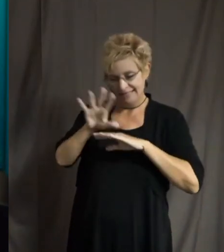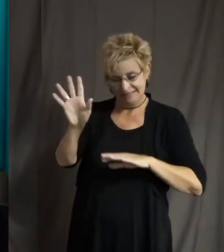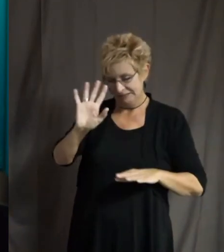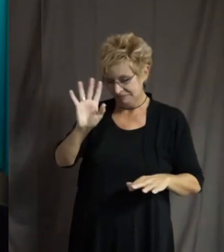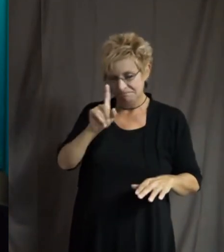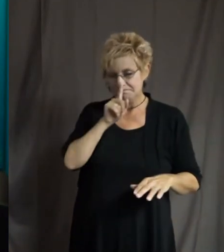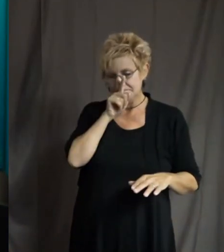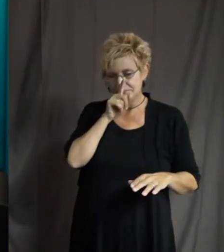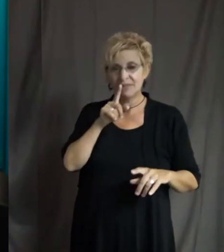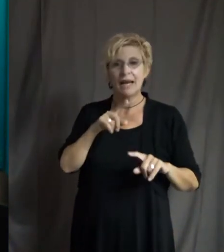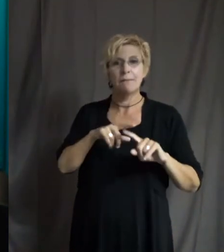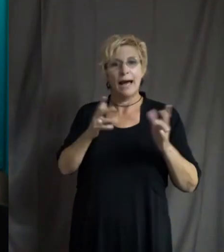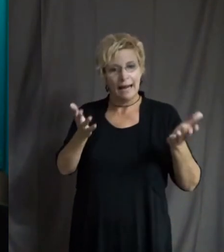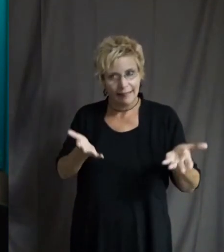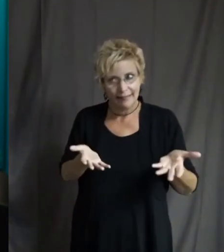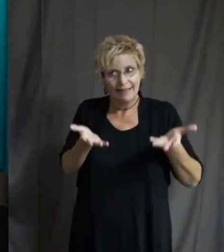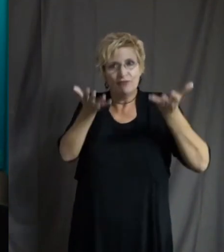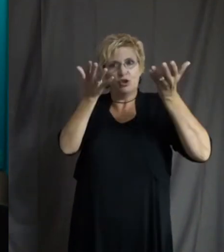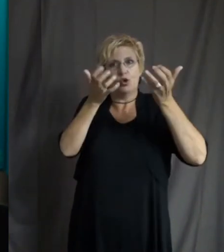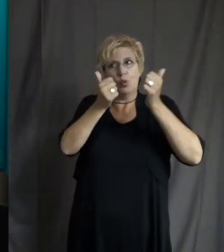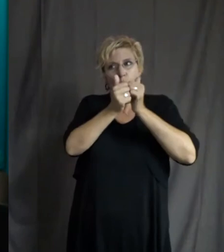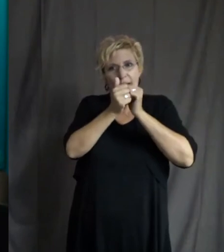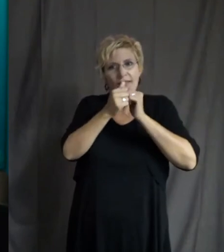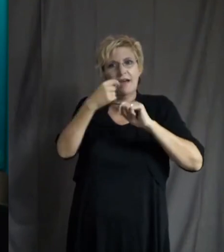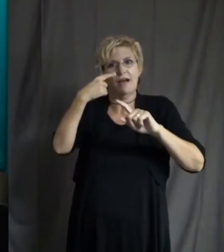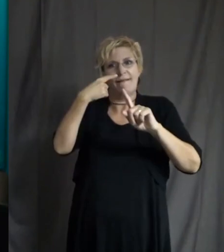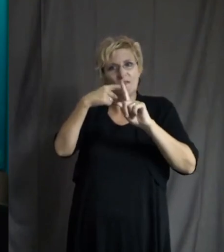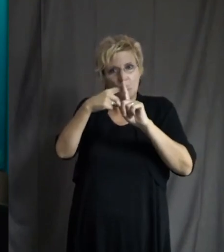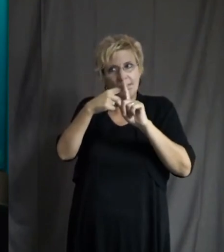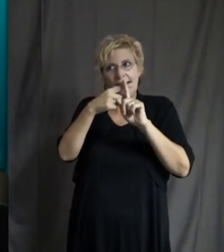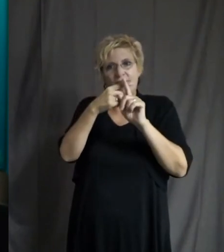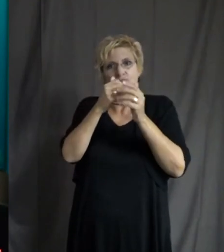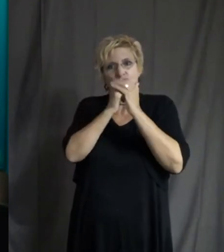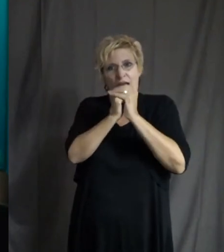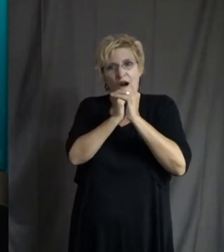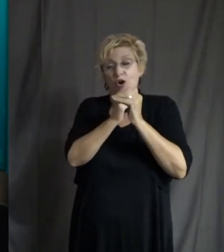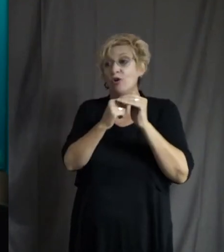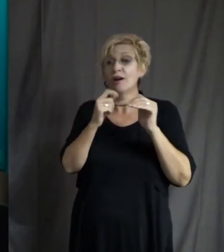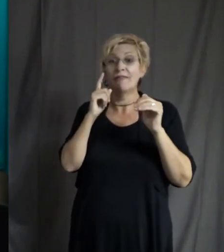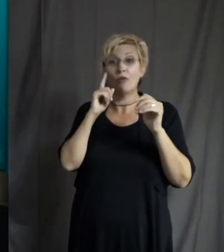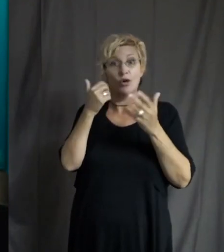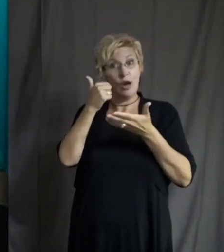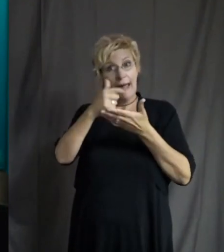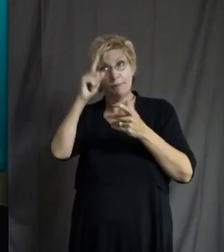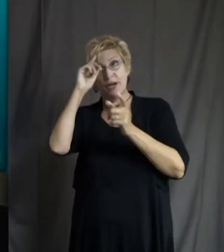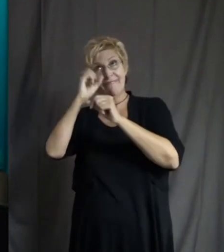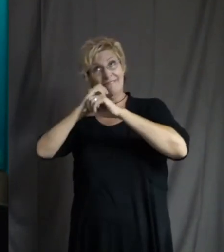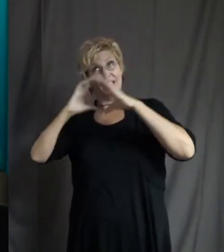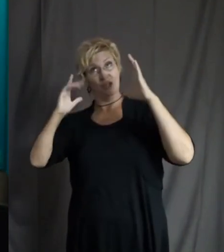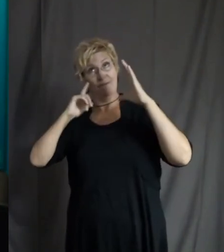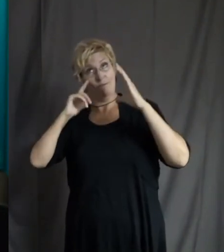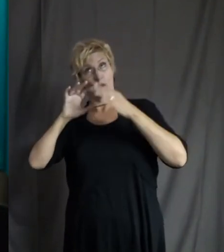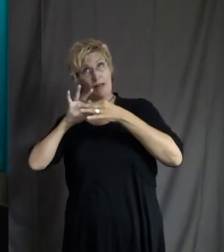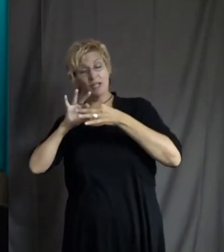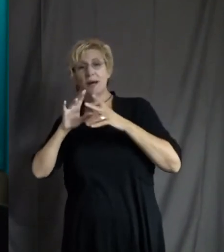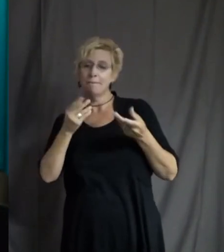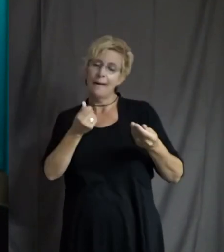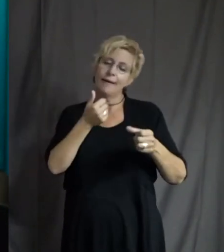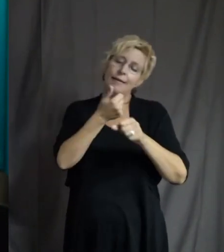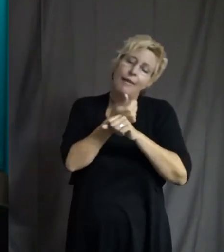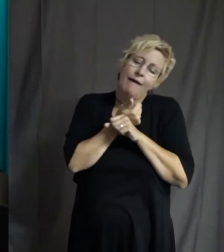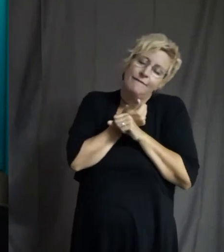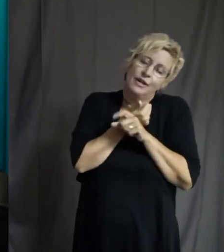you to clarify what you want. They don't give you advice, and lifting you up in affirmative prayer to realize your vision